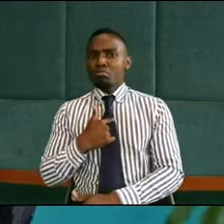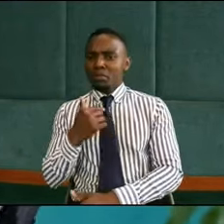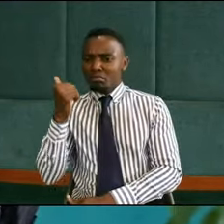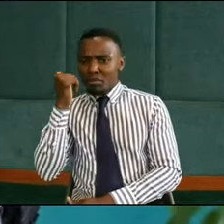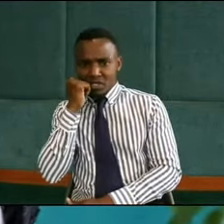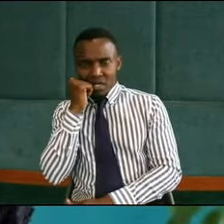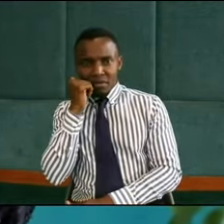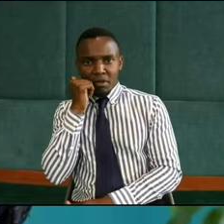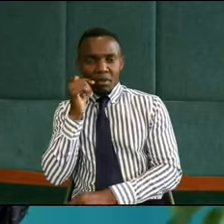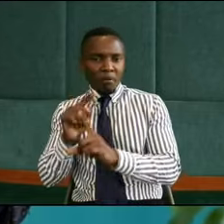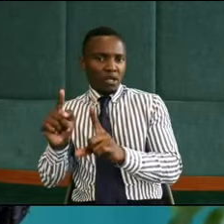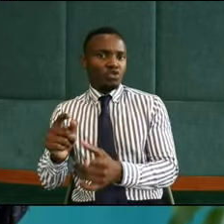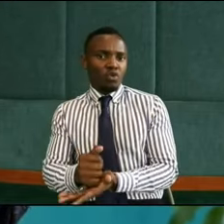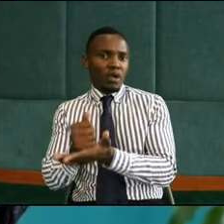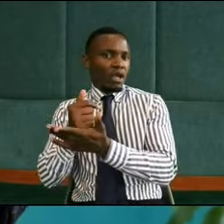but you have embraced me.